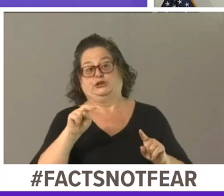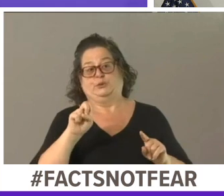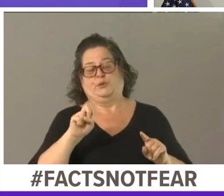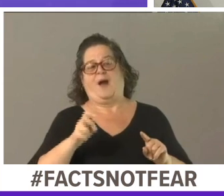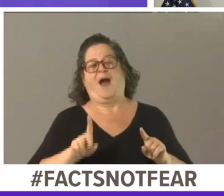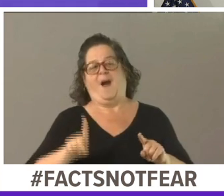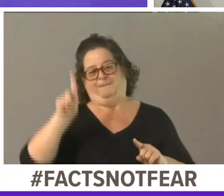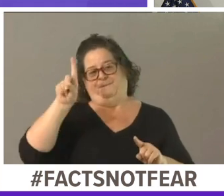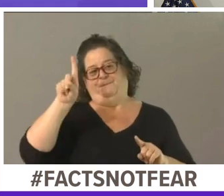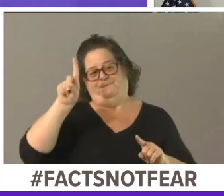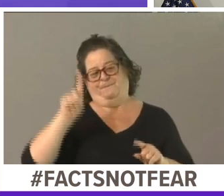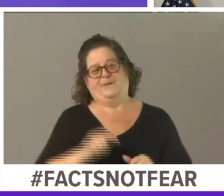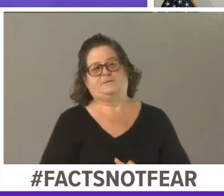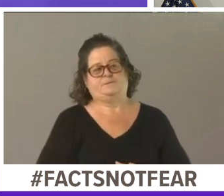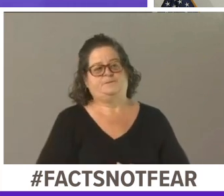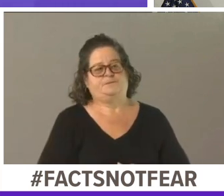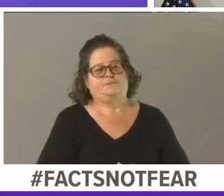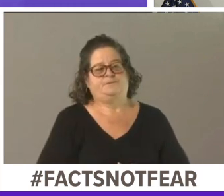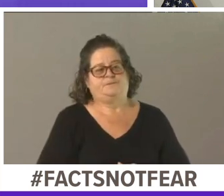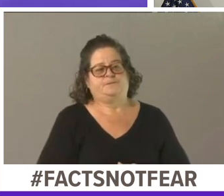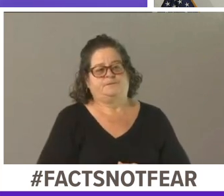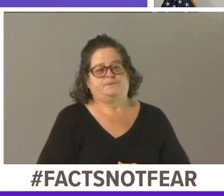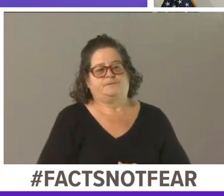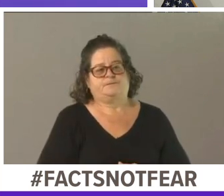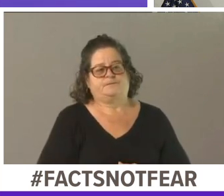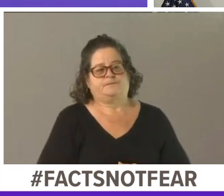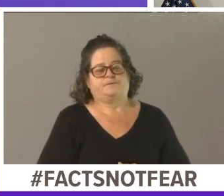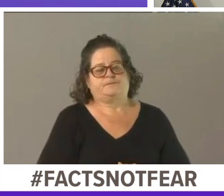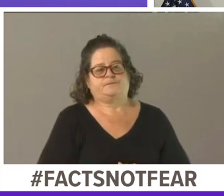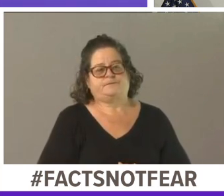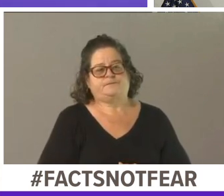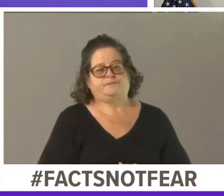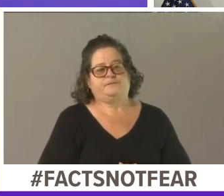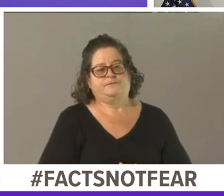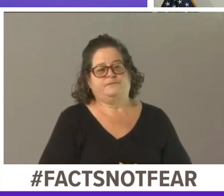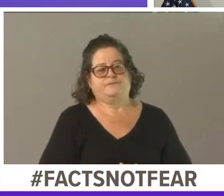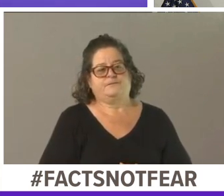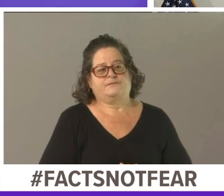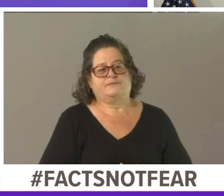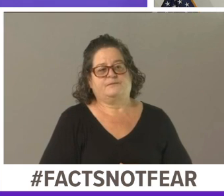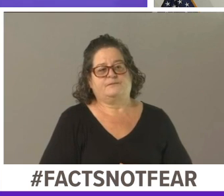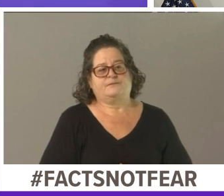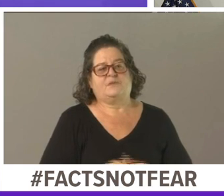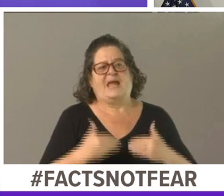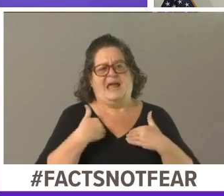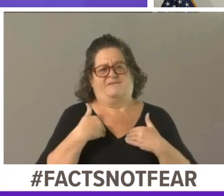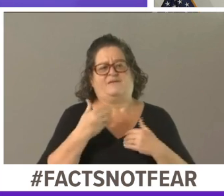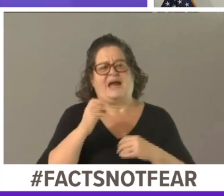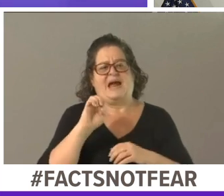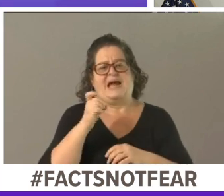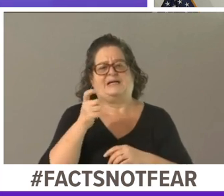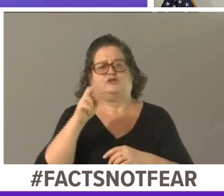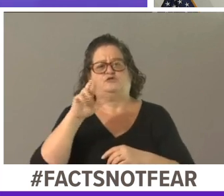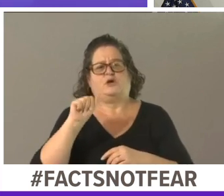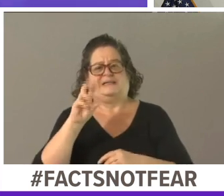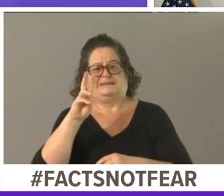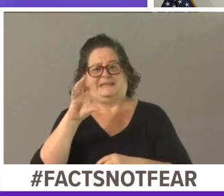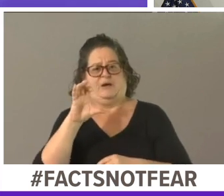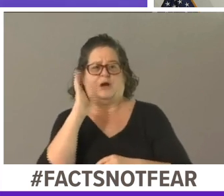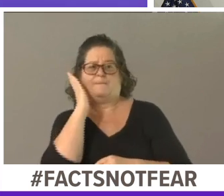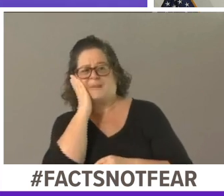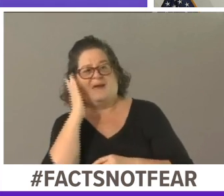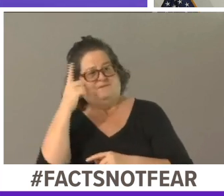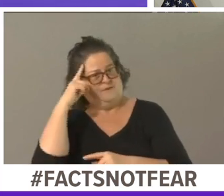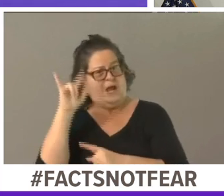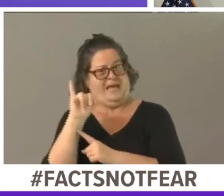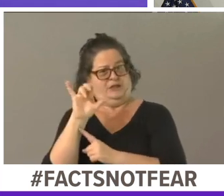happened, and this does not include the 600 additional ICU surge beds, which have not had